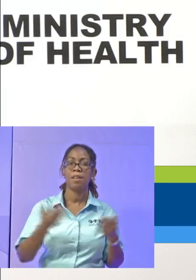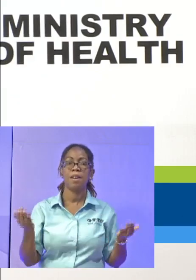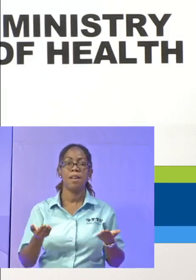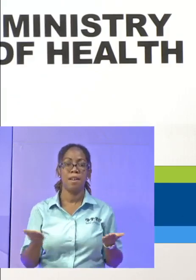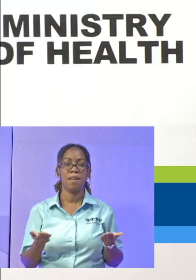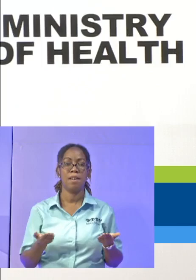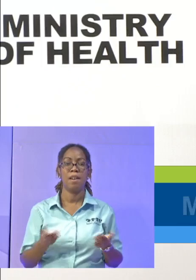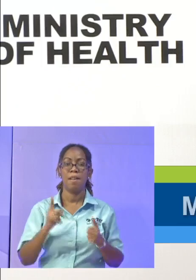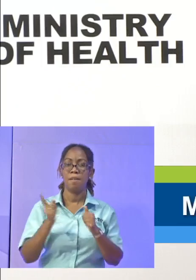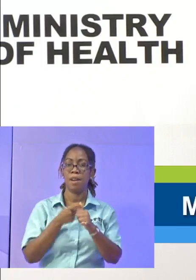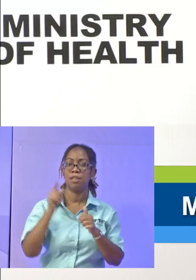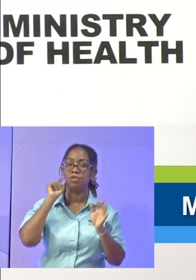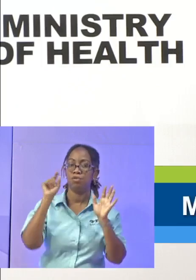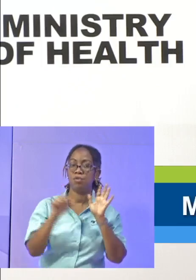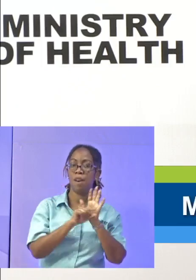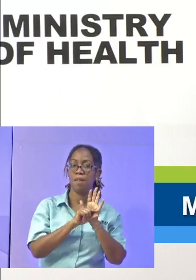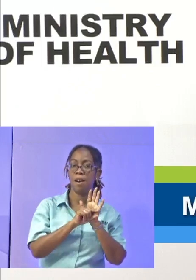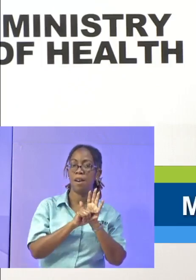the first slide, please?